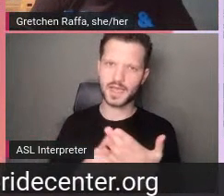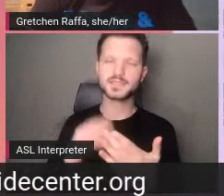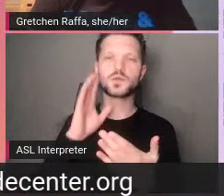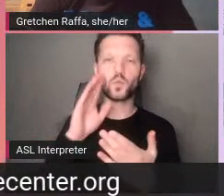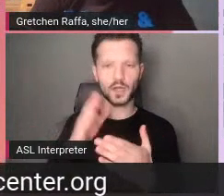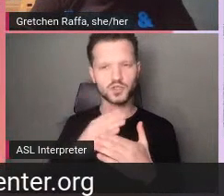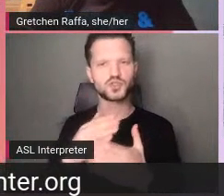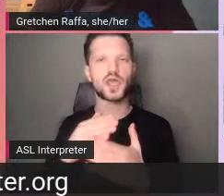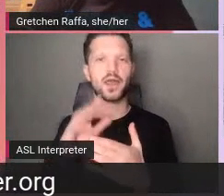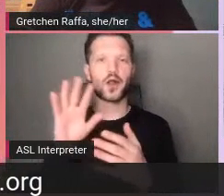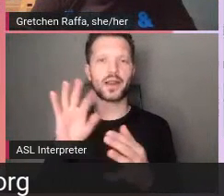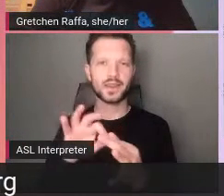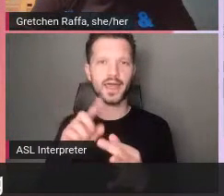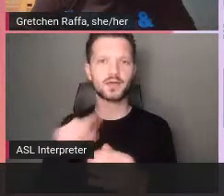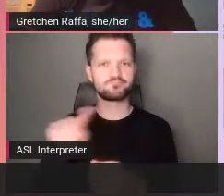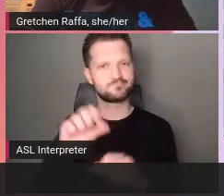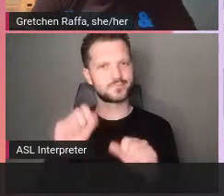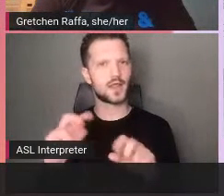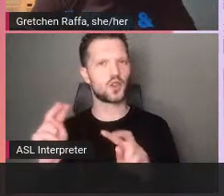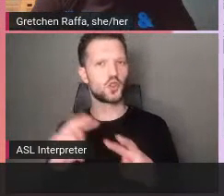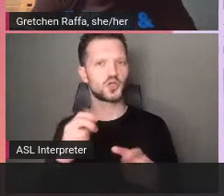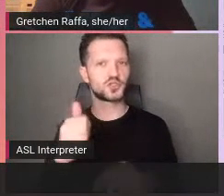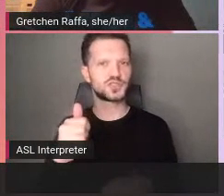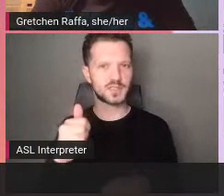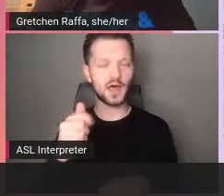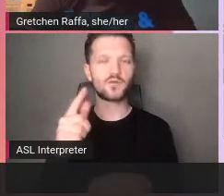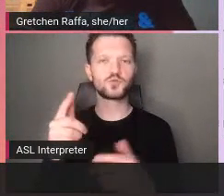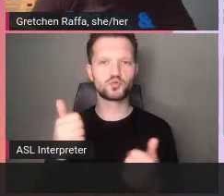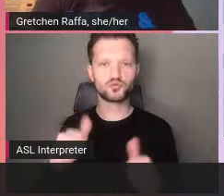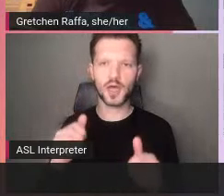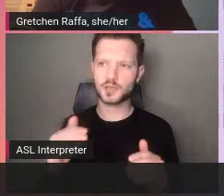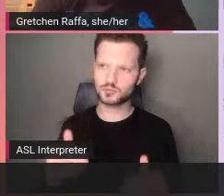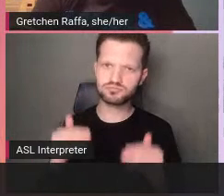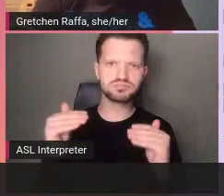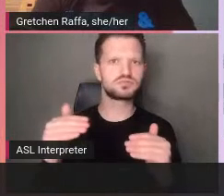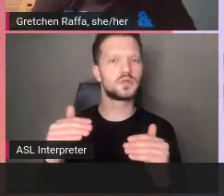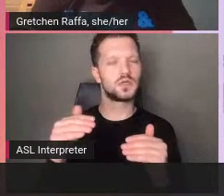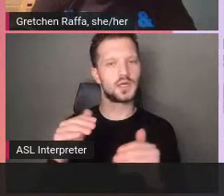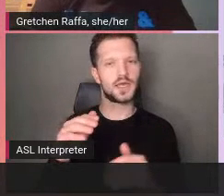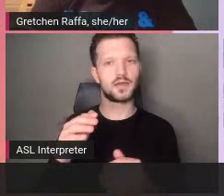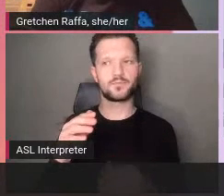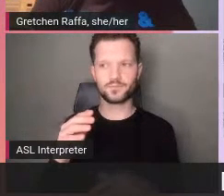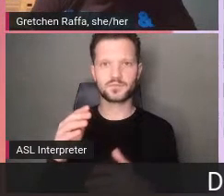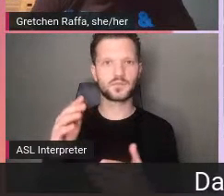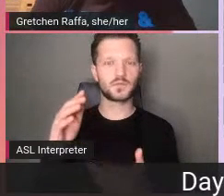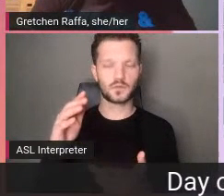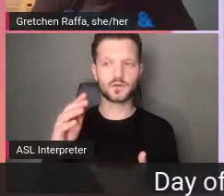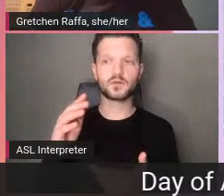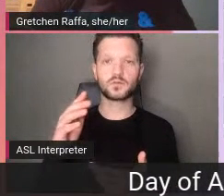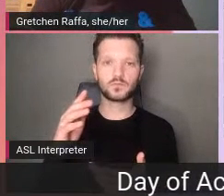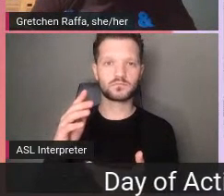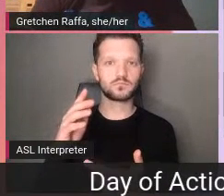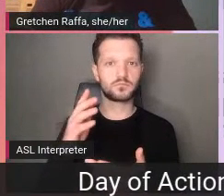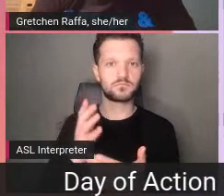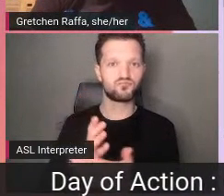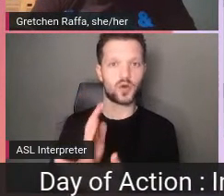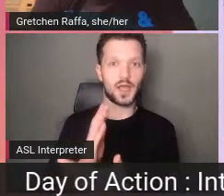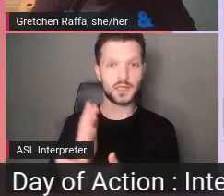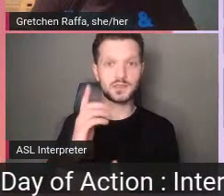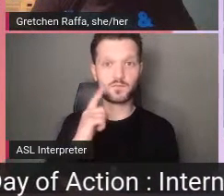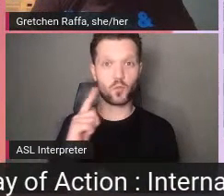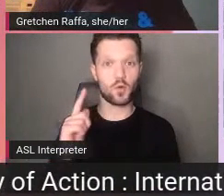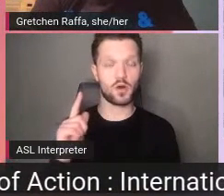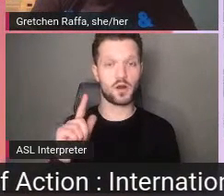advancing LGBTQ plus policies in Connecticut through the Pride Center, through Planned Parenthood, and other advocates across the